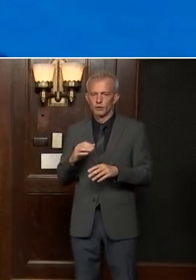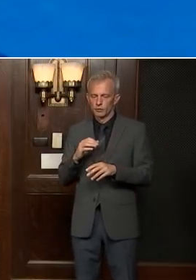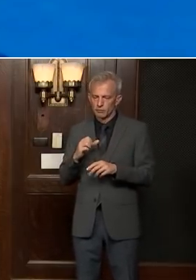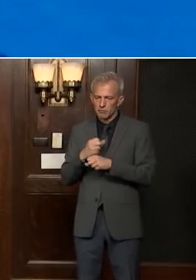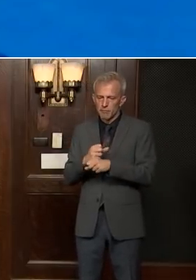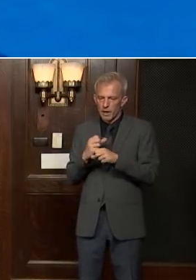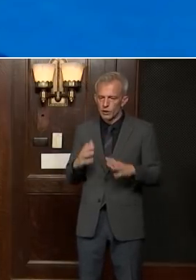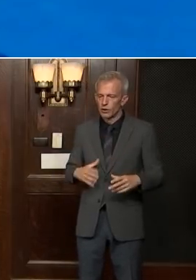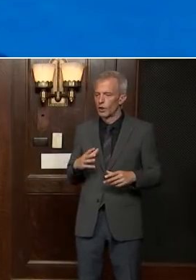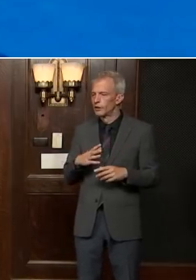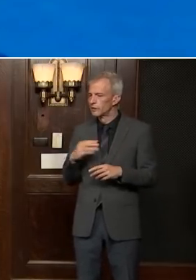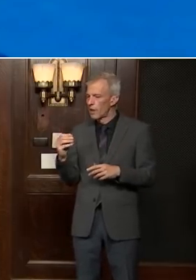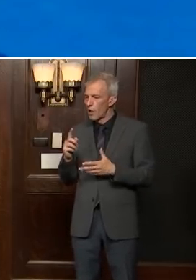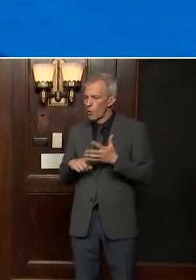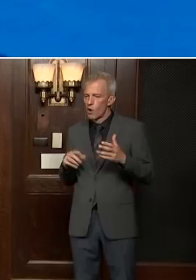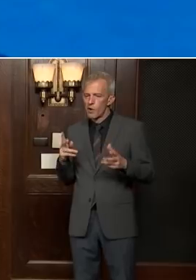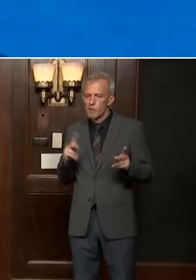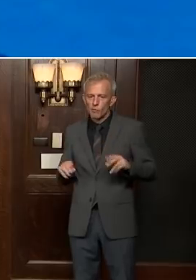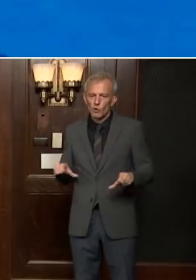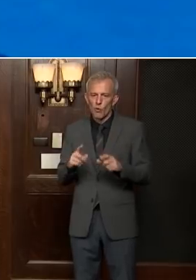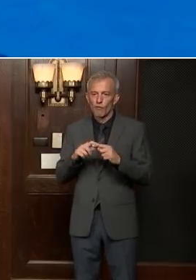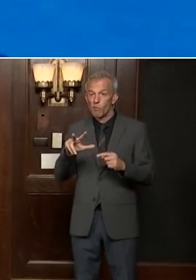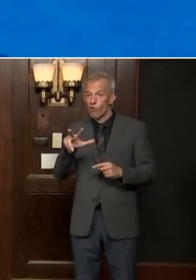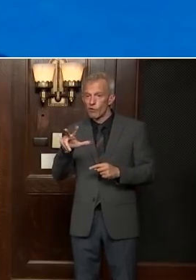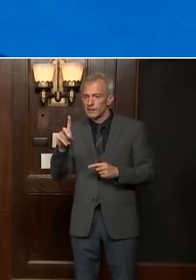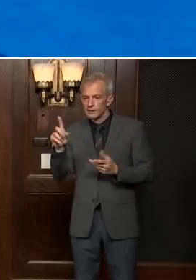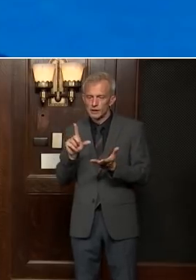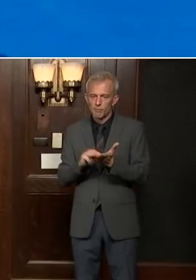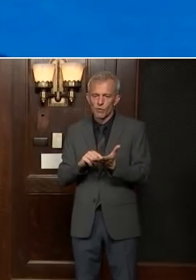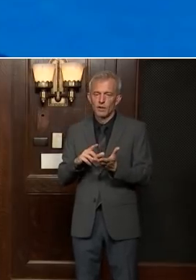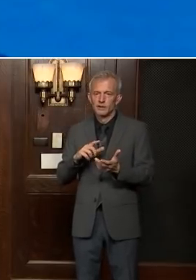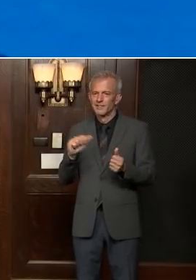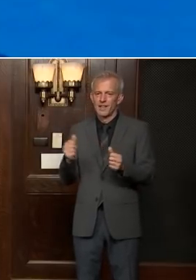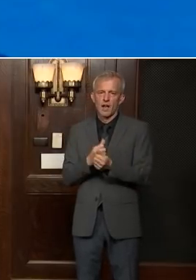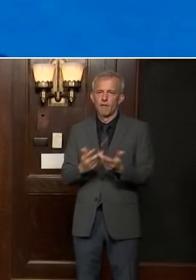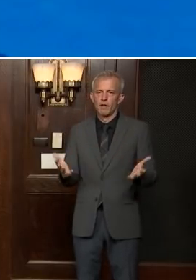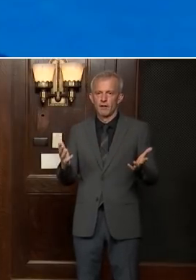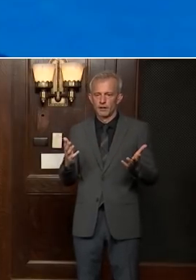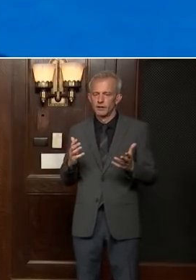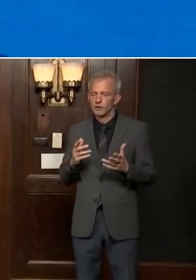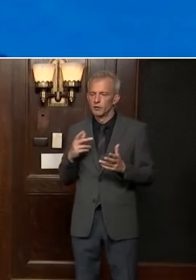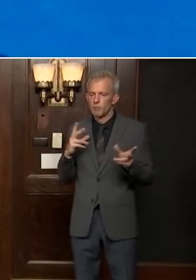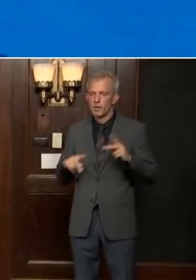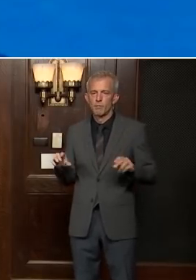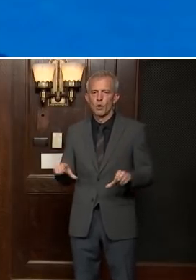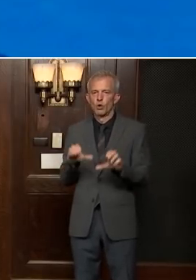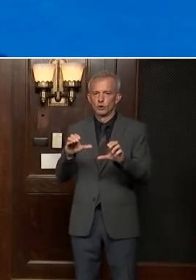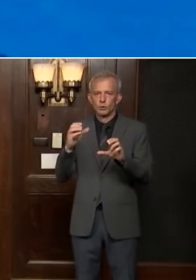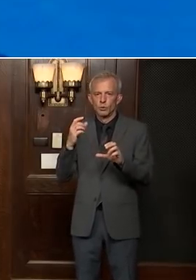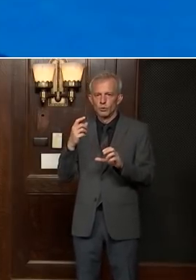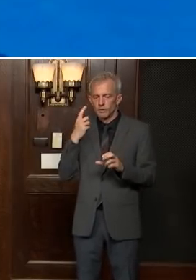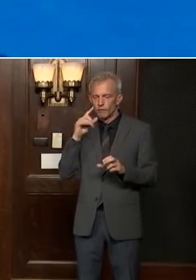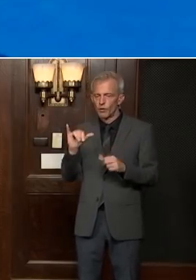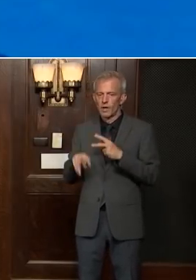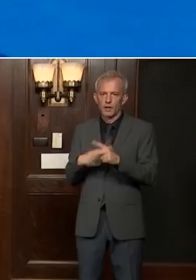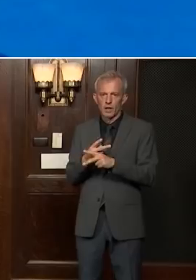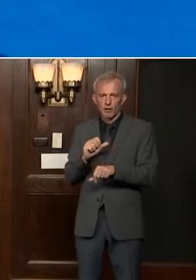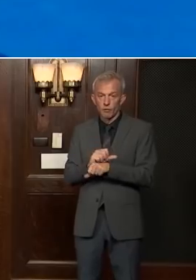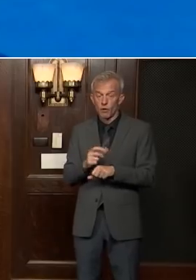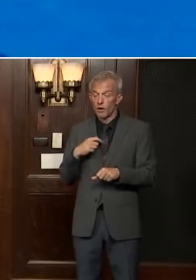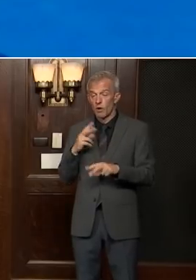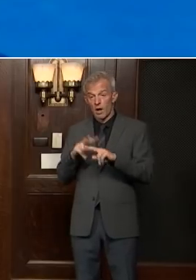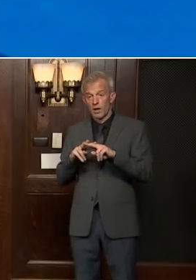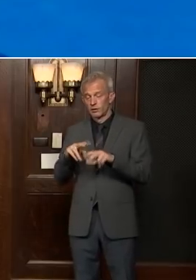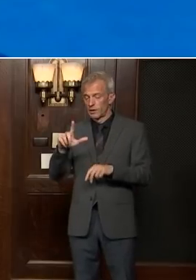and everyday folks' needs for protection. But if you go to that hashtag LA Protects, you'll see already thousands of people that are